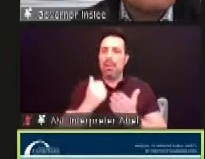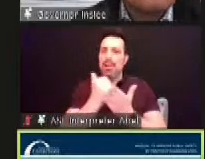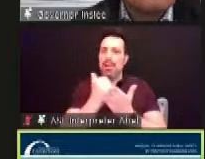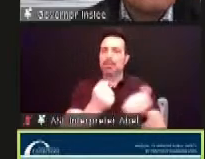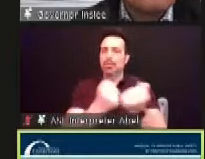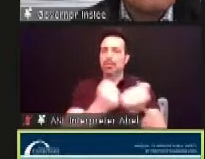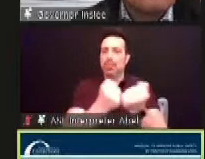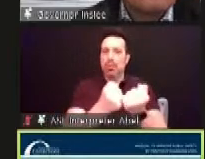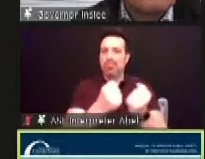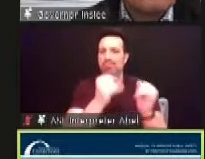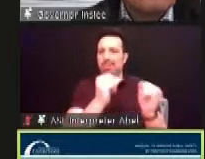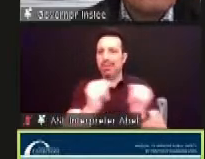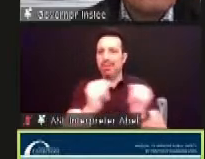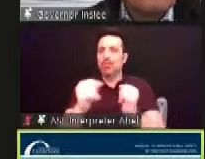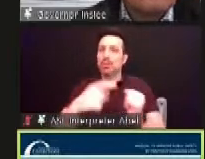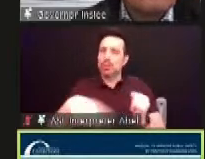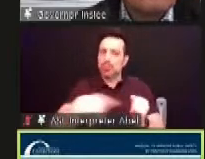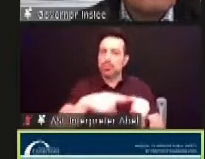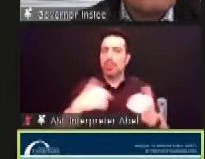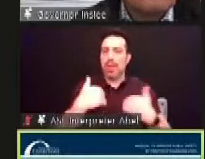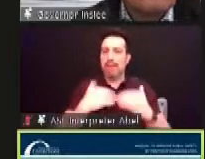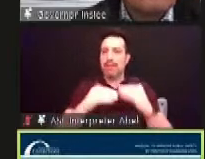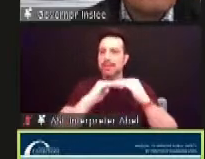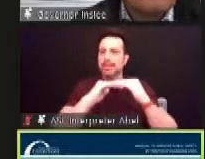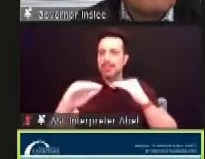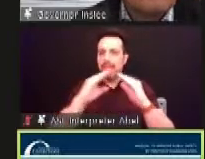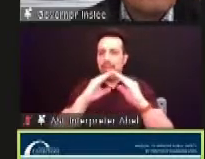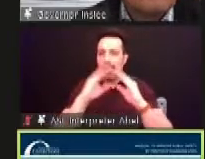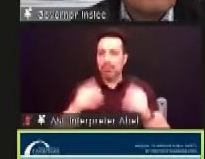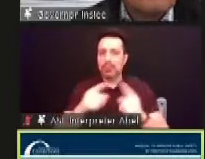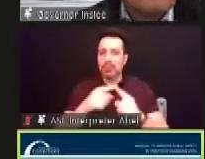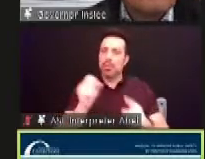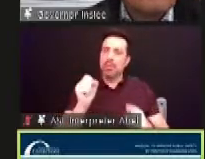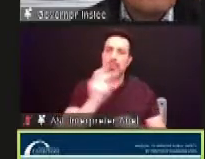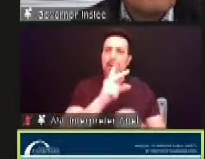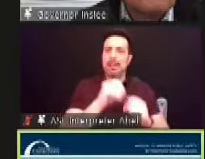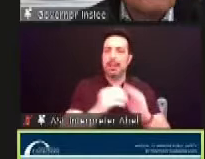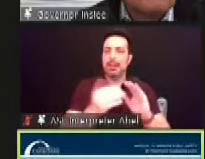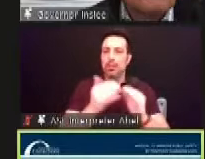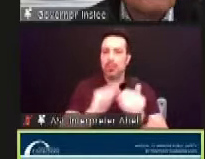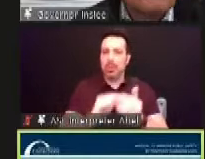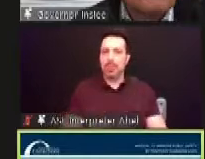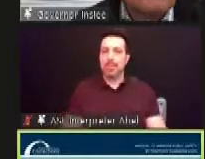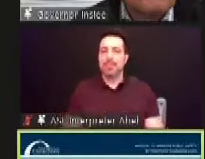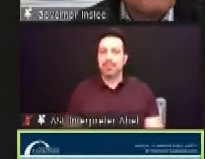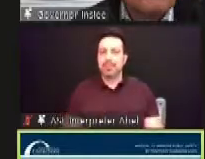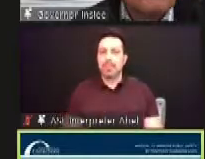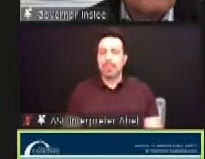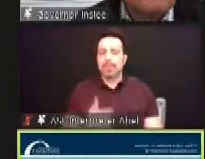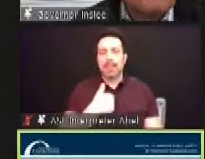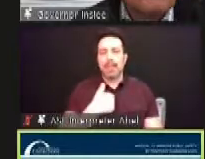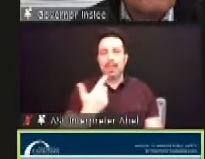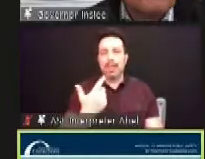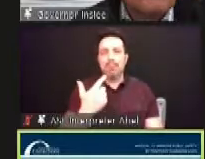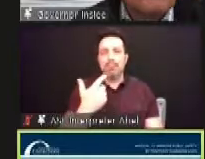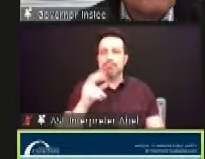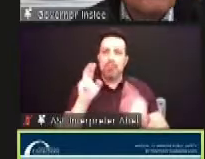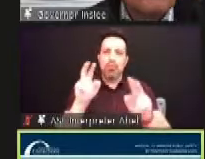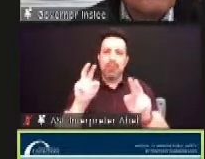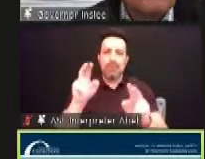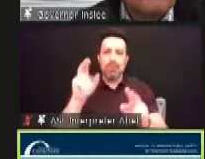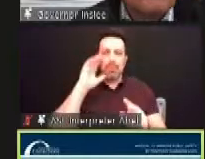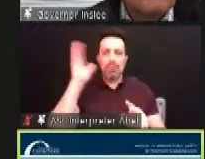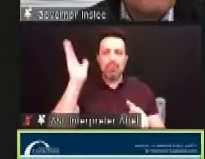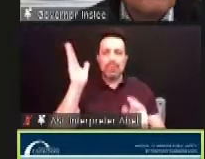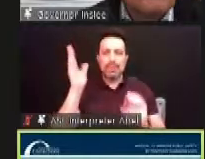those individuals so that they have stable housing when they go back out into the communities. I really am looking forward to our